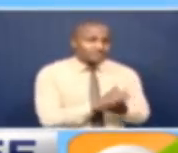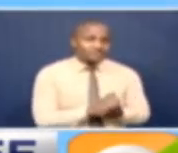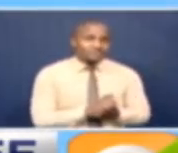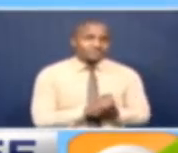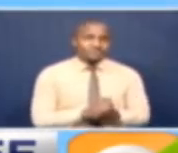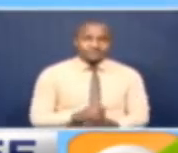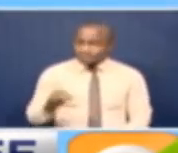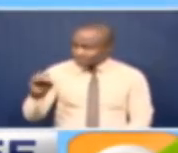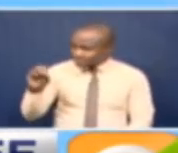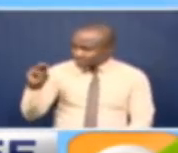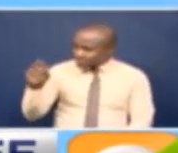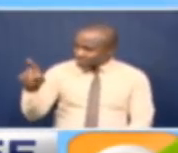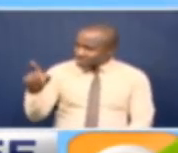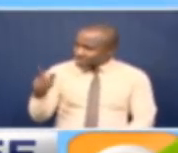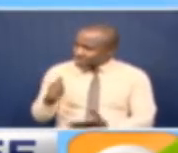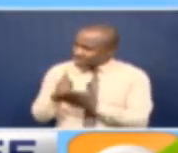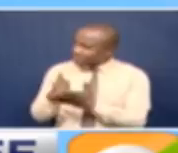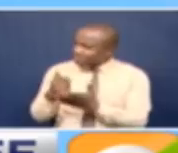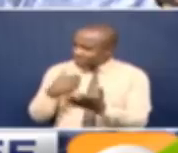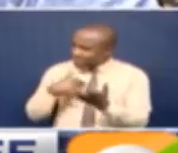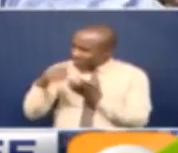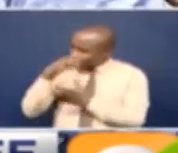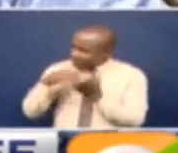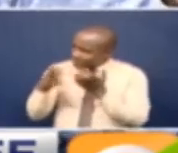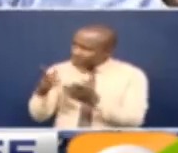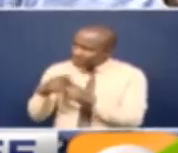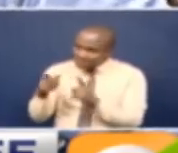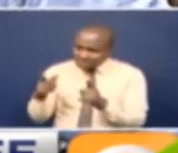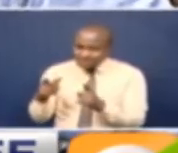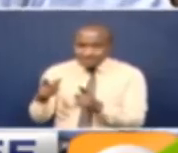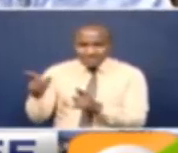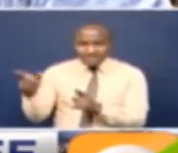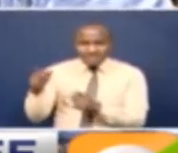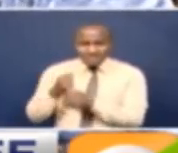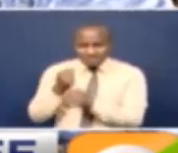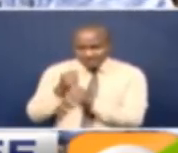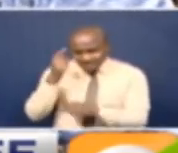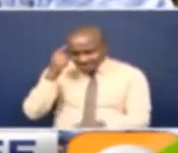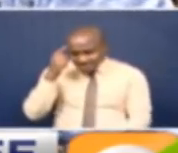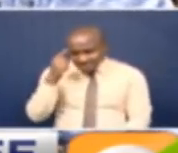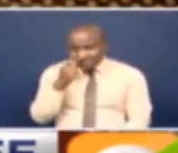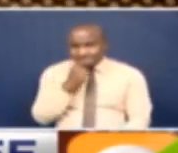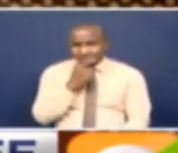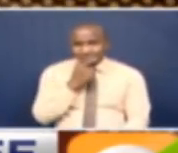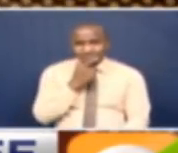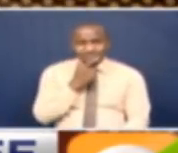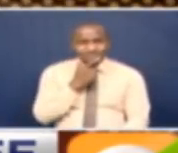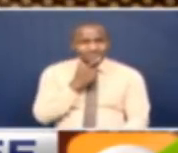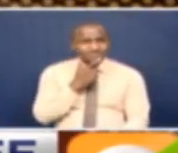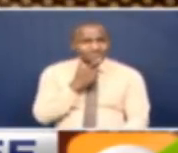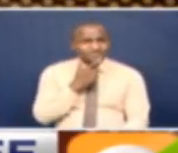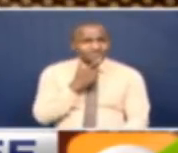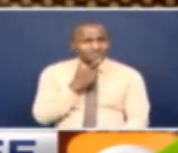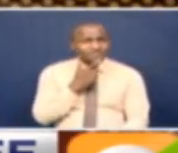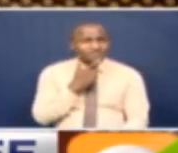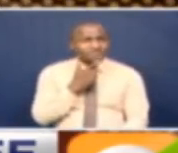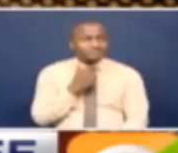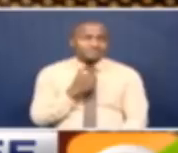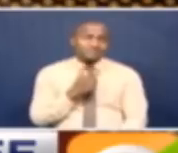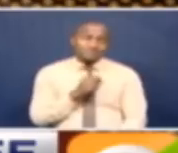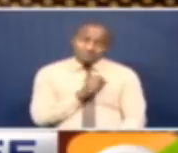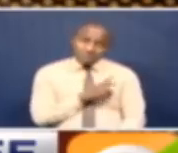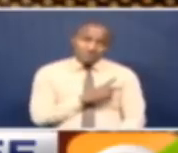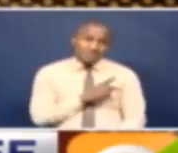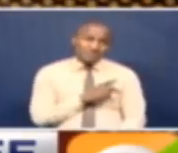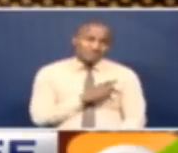me out. Maybe I'm a little confused here, but does this make sense? See, for me, I sometimes don't wish to comment on those issues